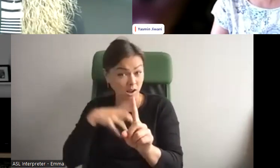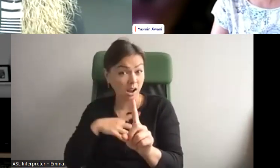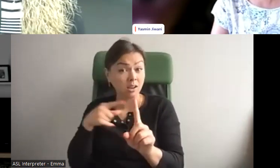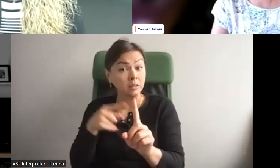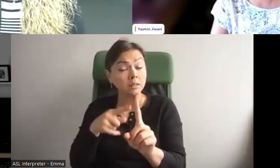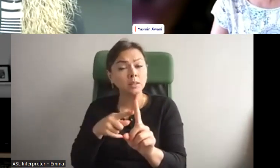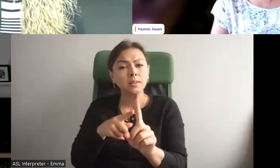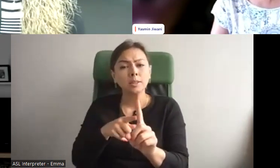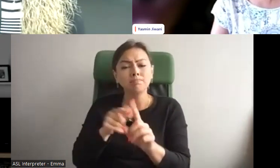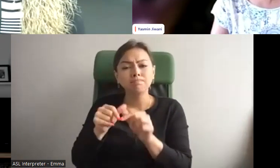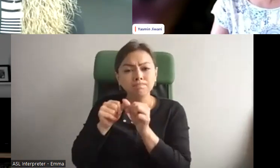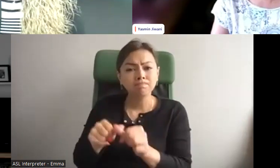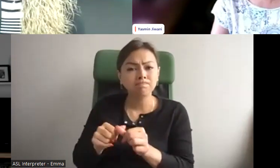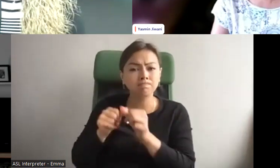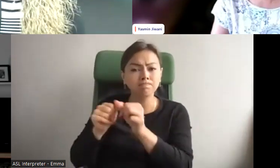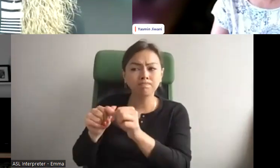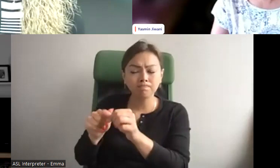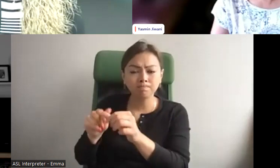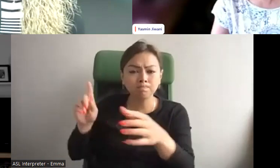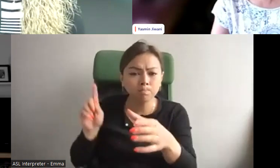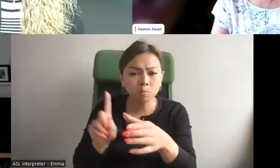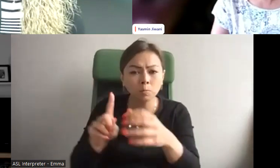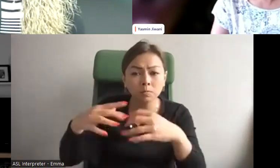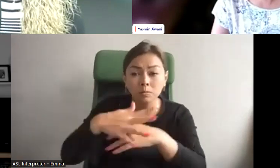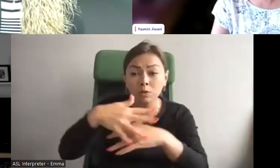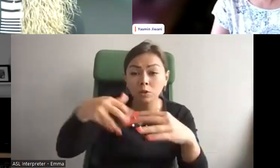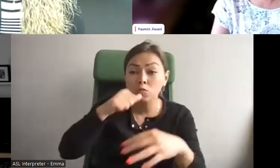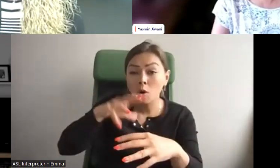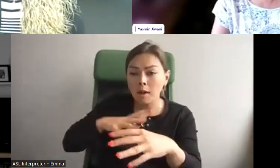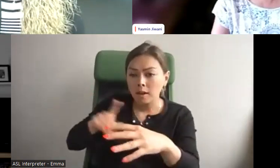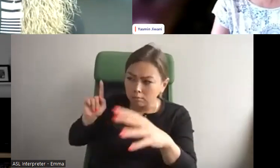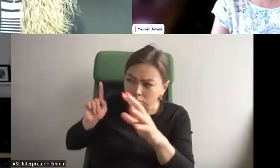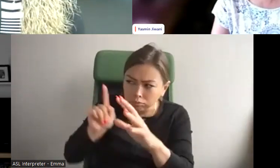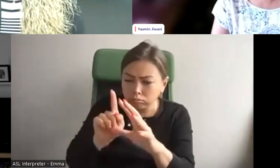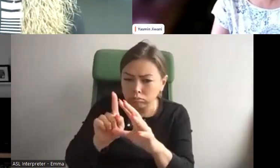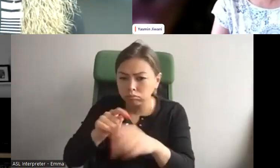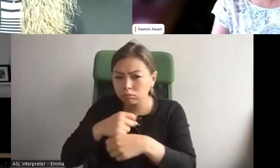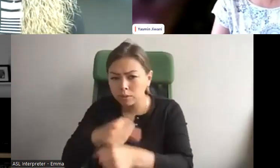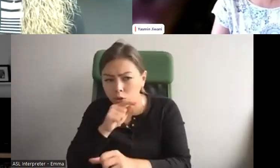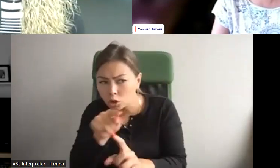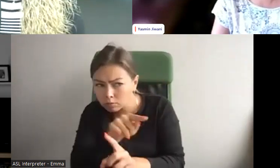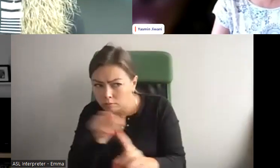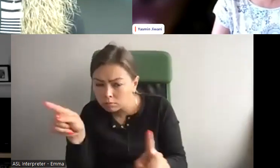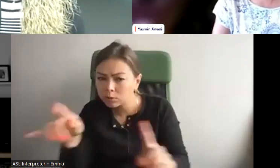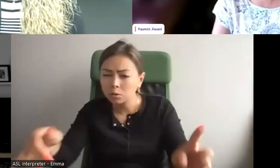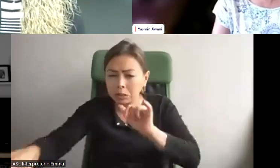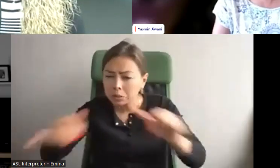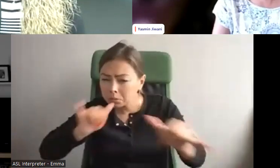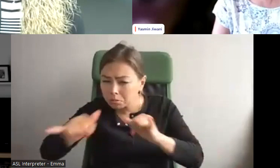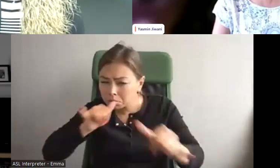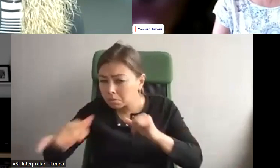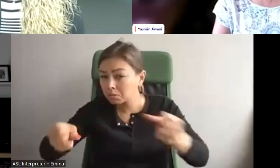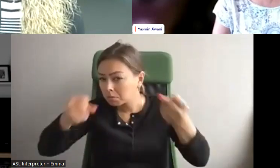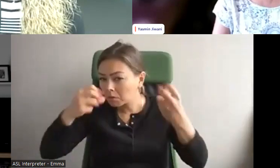made sure that the Indigenous women he was with would drink as much as possible and then take advantage of them. He was known as the